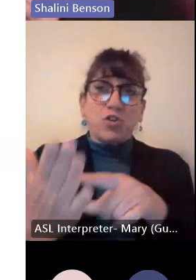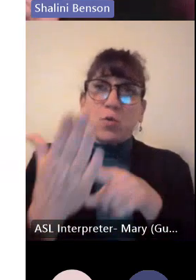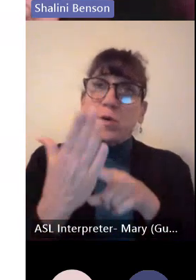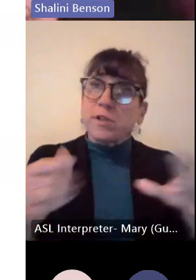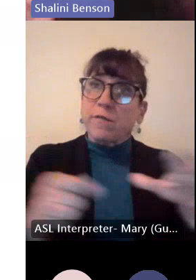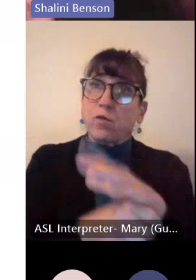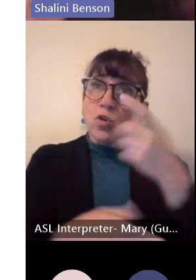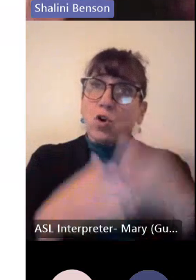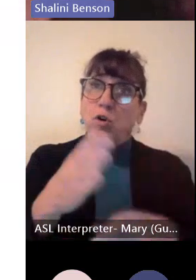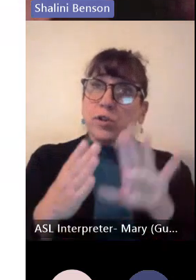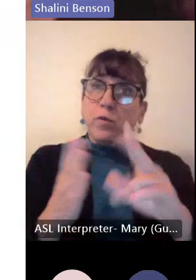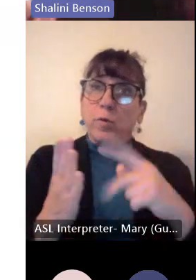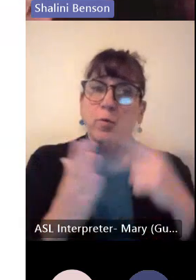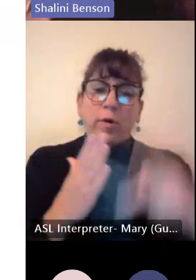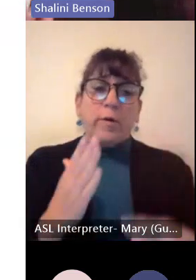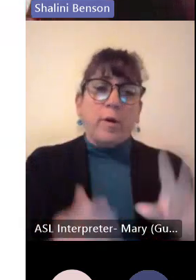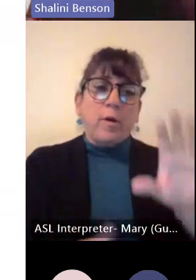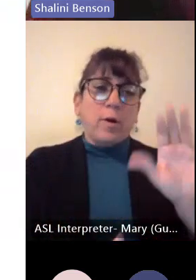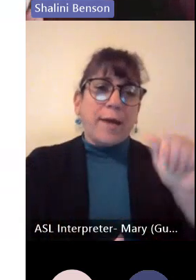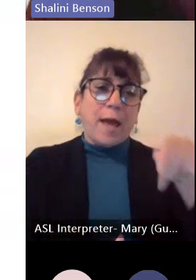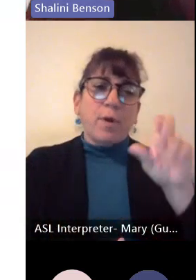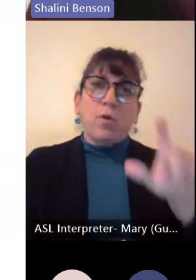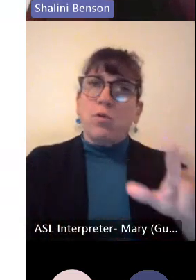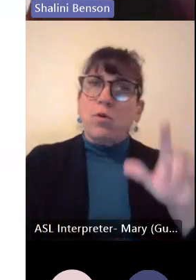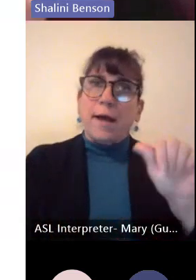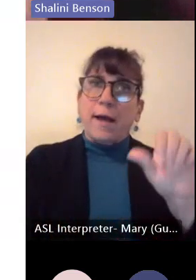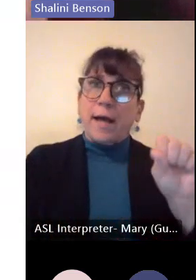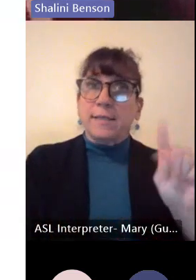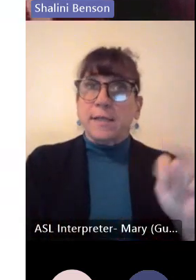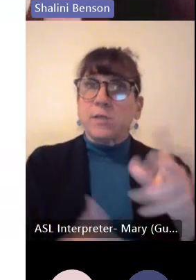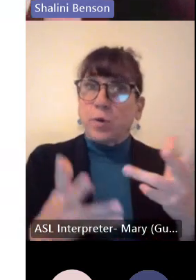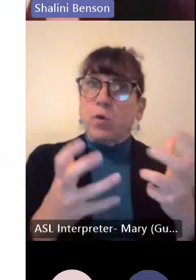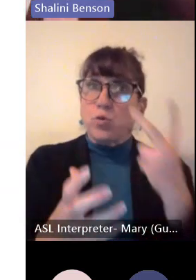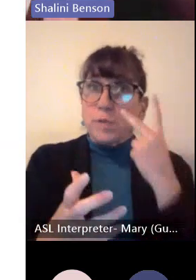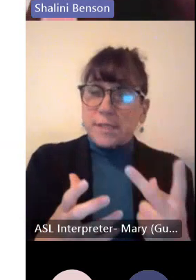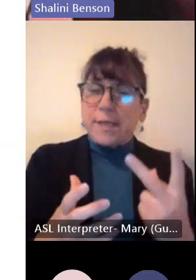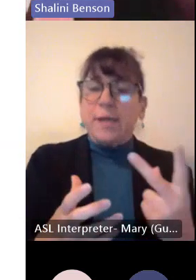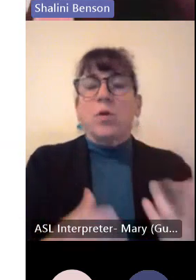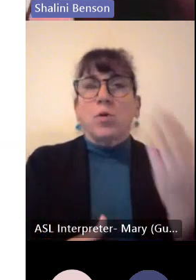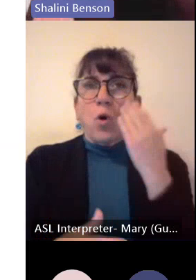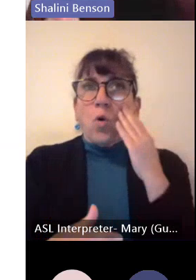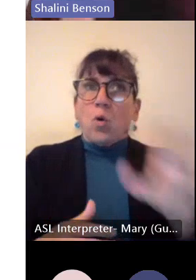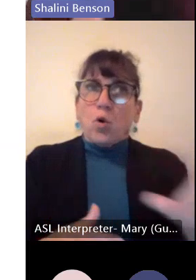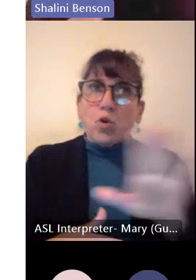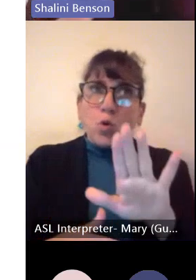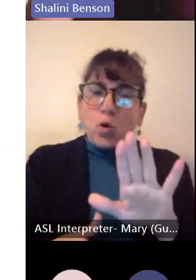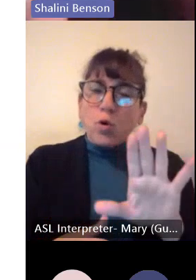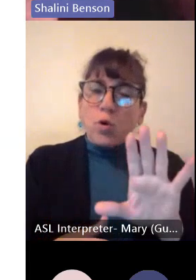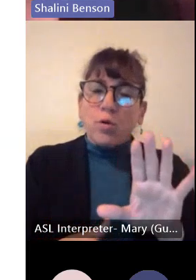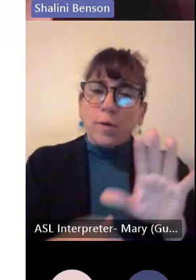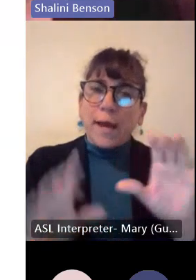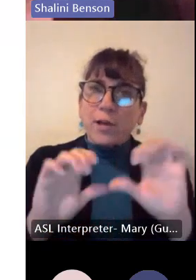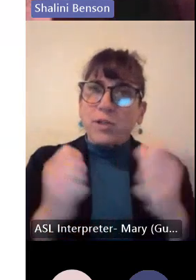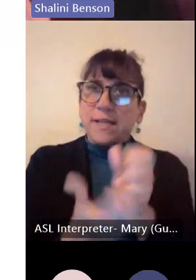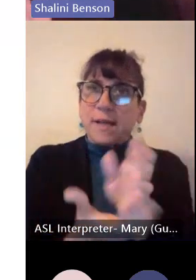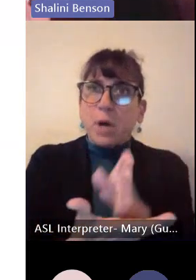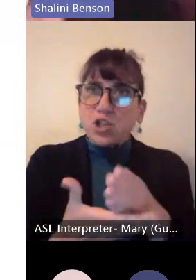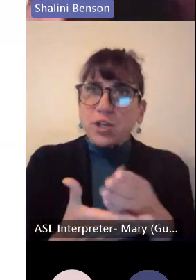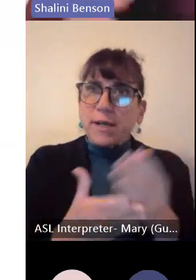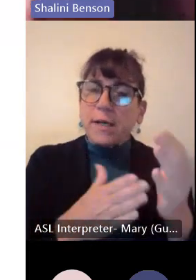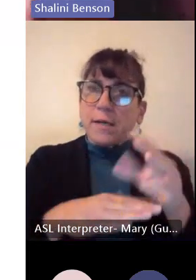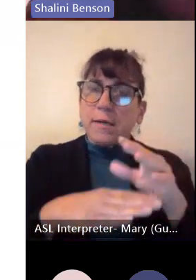lease or capital assets, here's what we want to see. Here's what good is. So know your own agency budget guidance. But if you want to know what